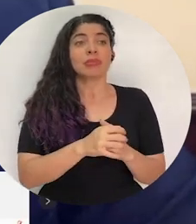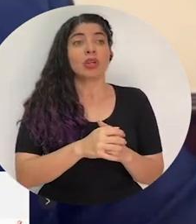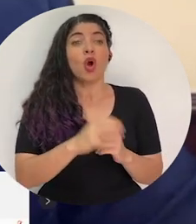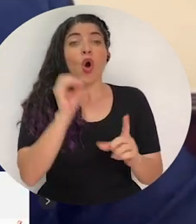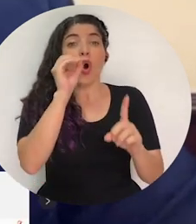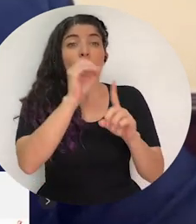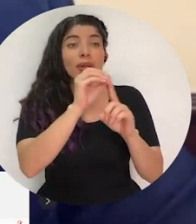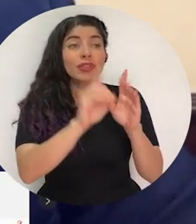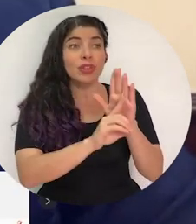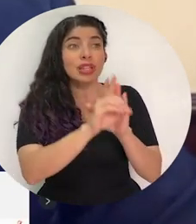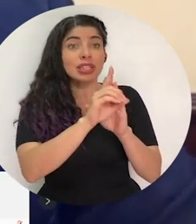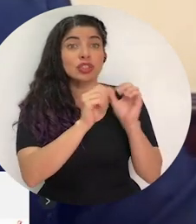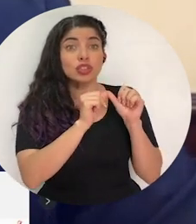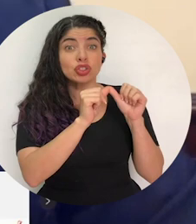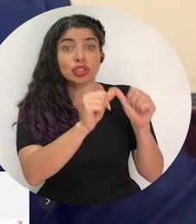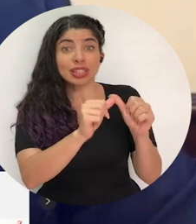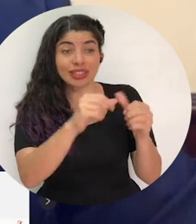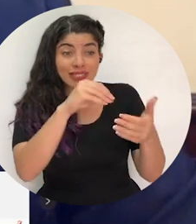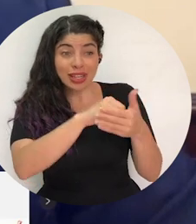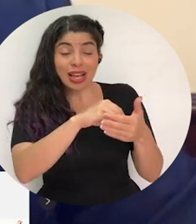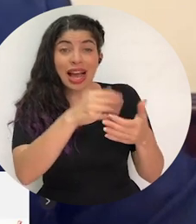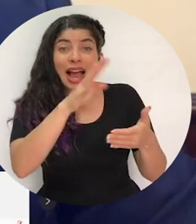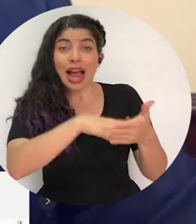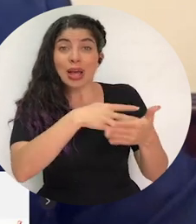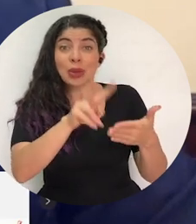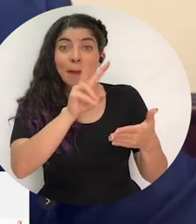and the 2030 agenda.